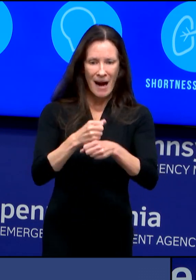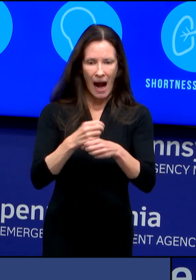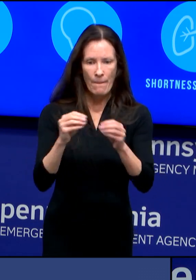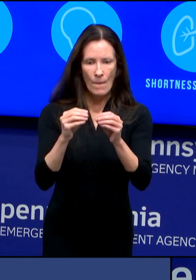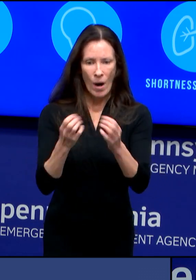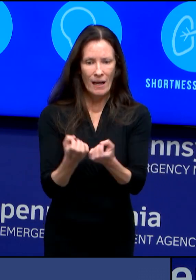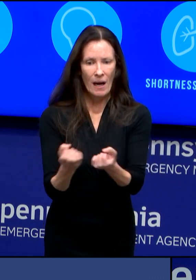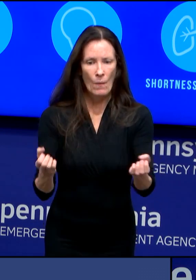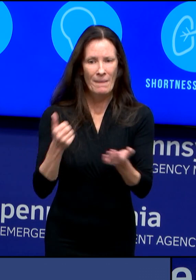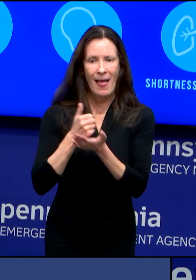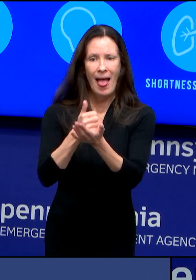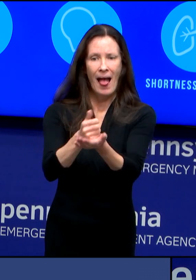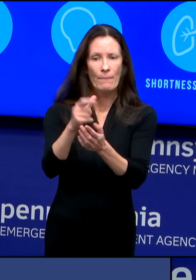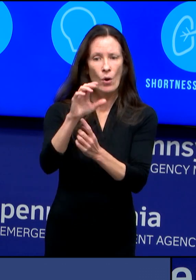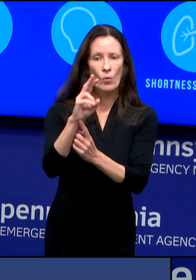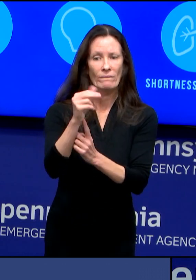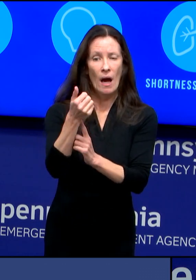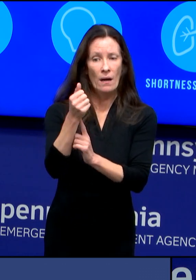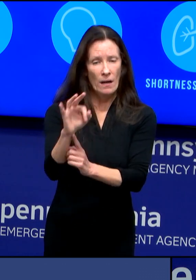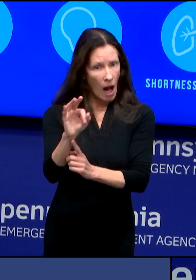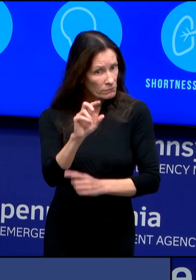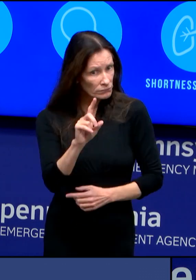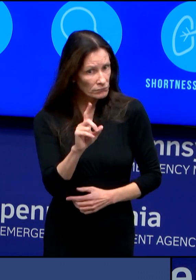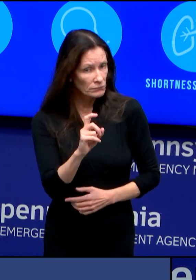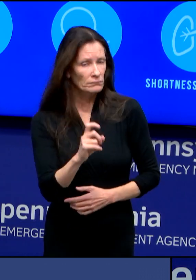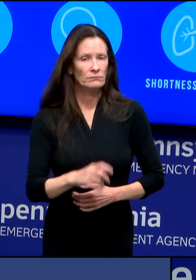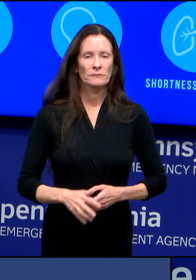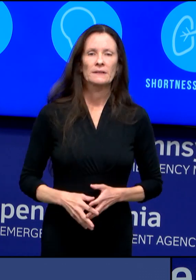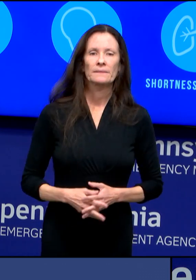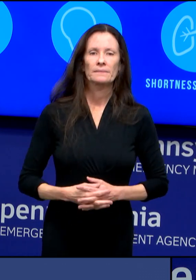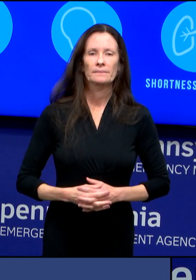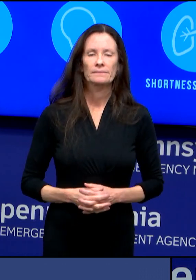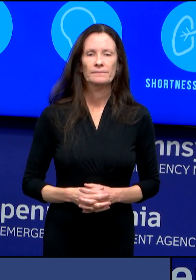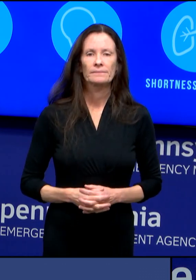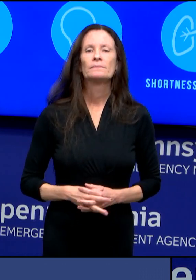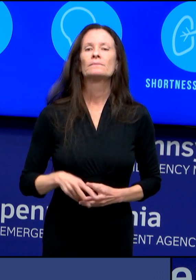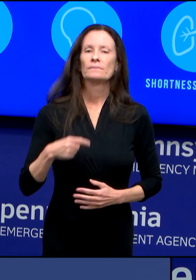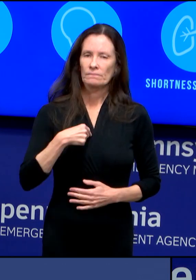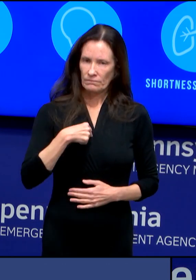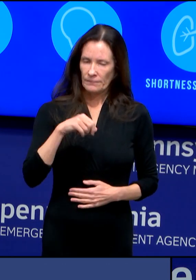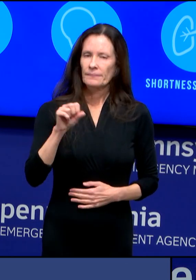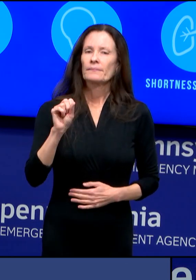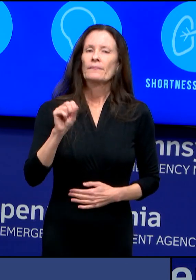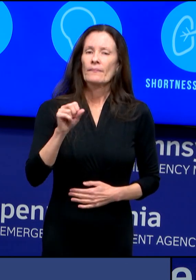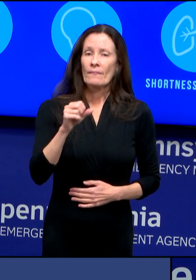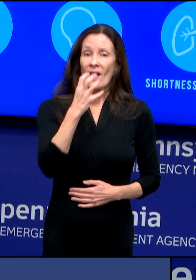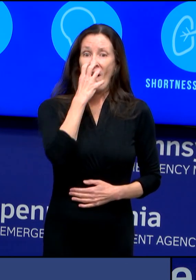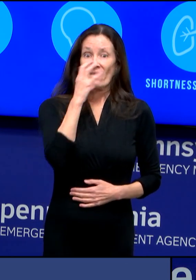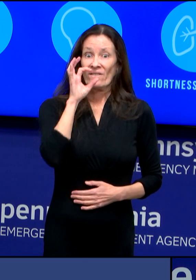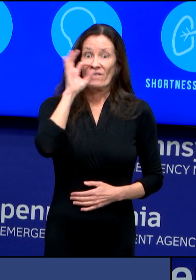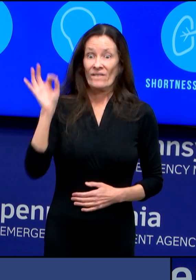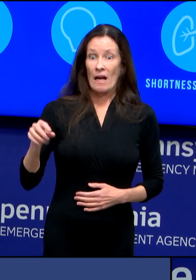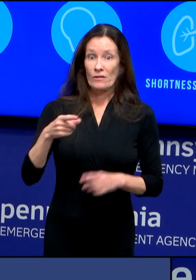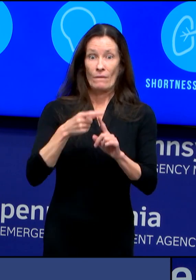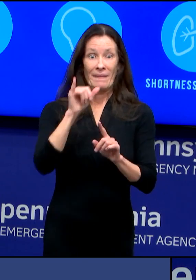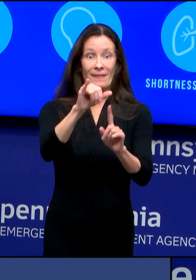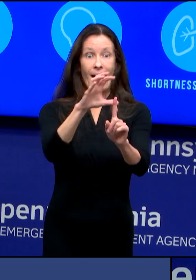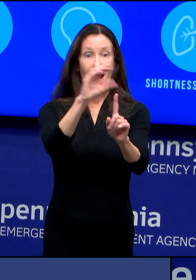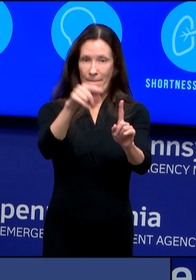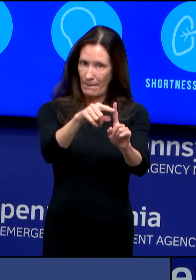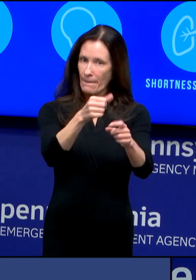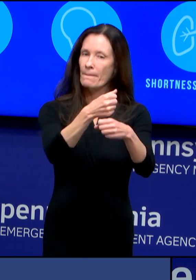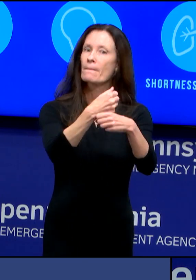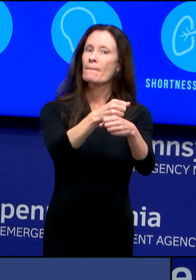purchased ventilators from a Pennsylvania company that makes ventilators, and so we're going to be providing those. We're also